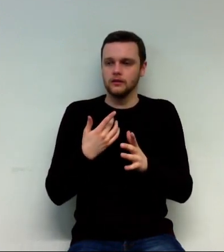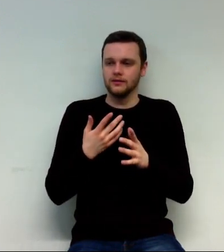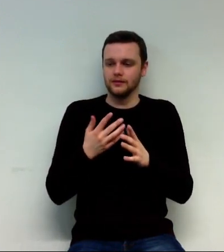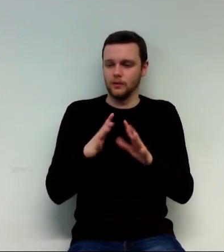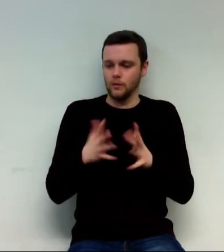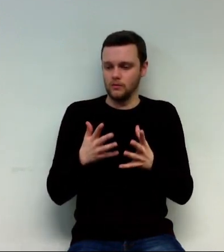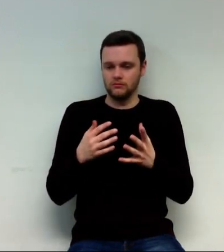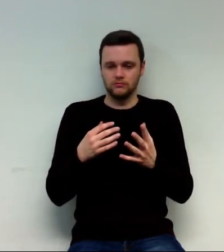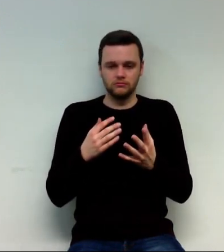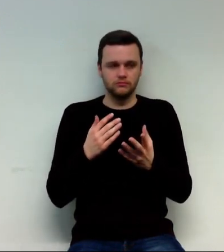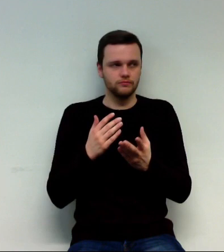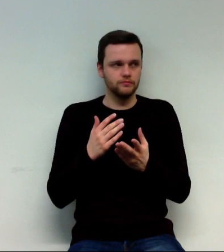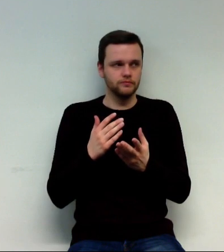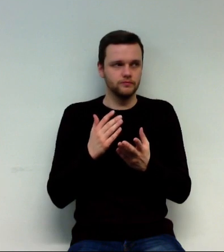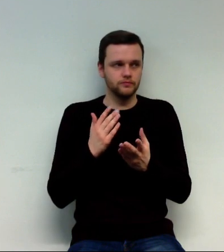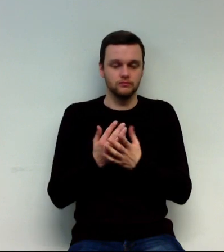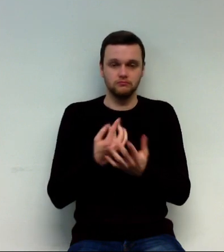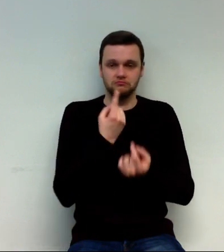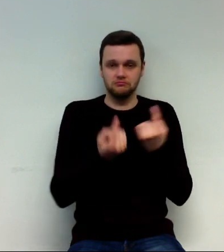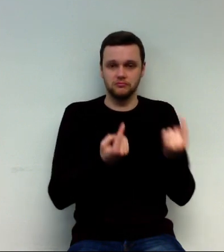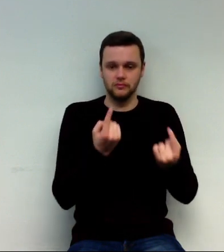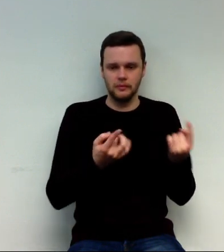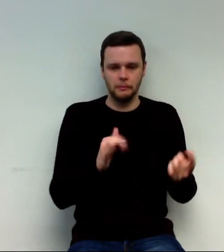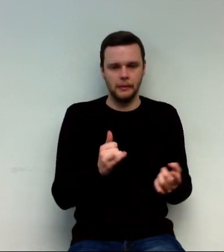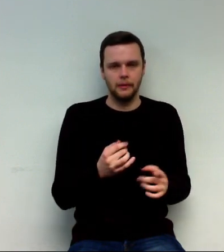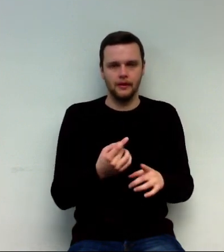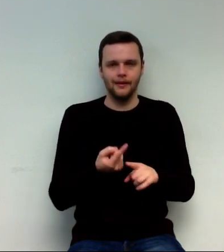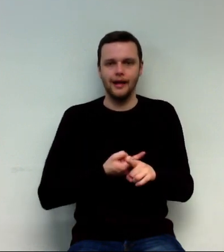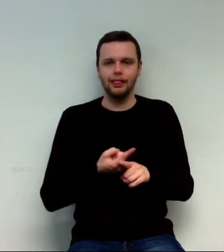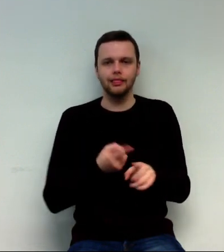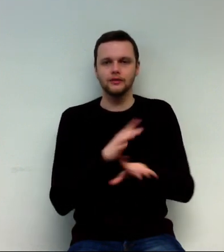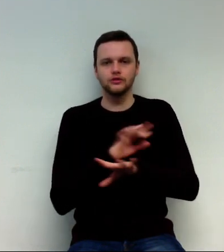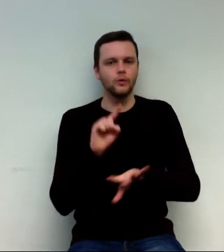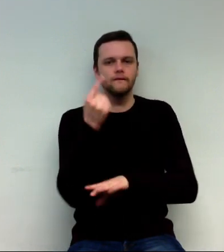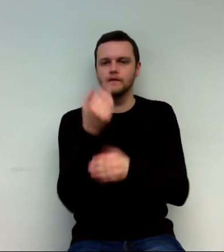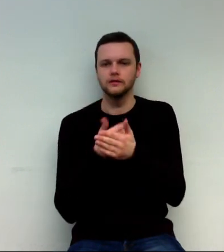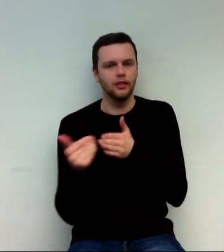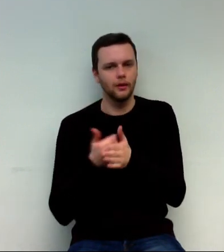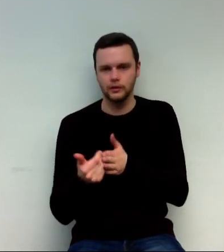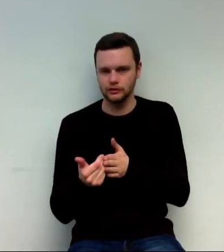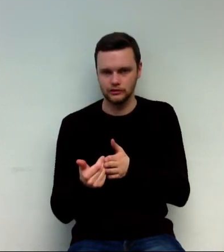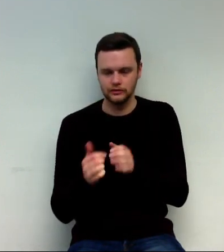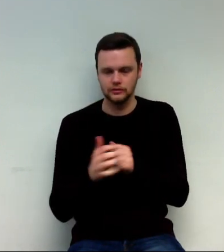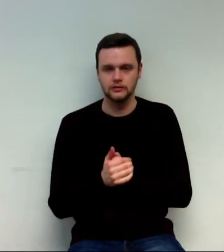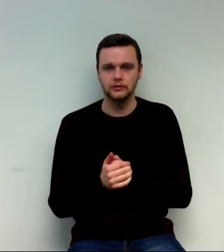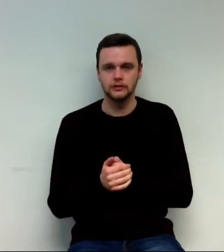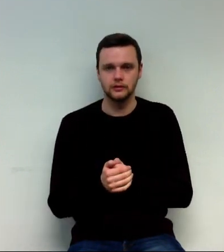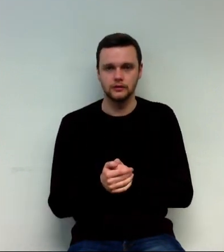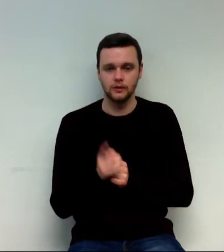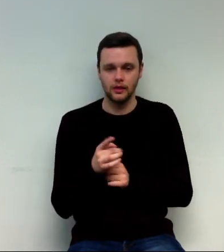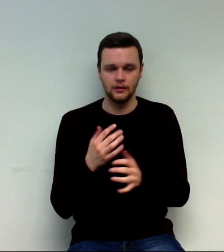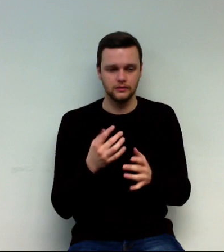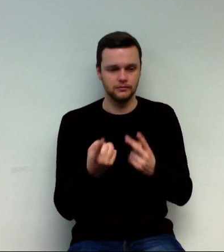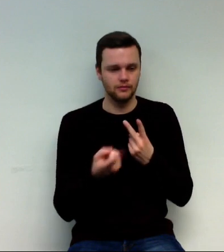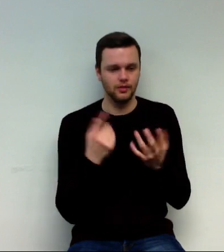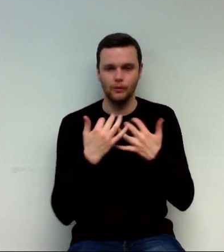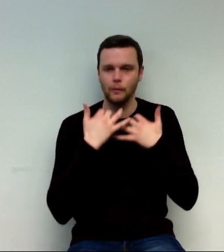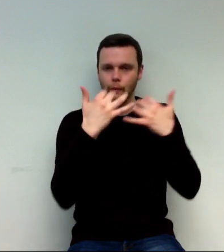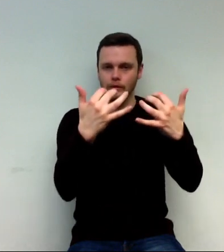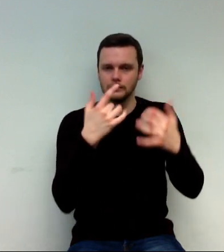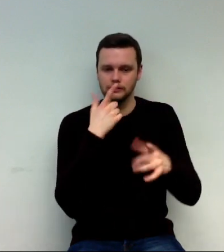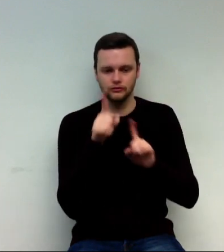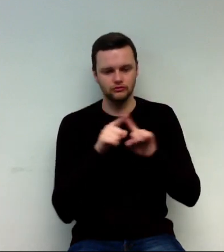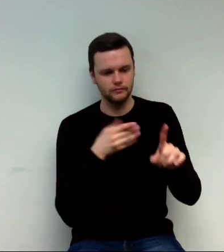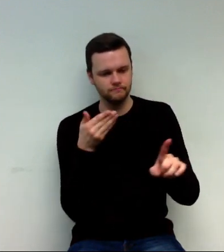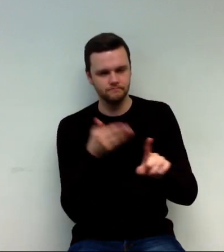also be for those whom English is not their first language. So that's a kind of another audience kind of market